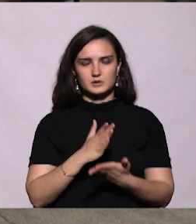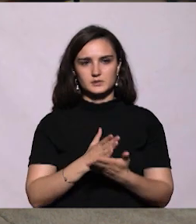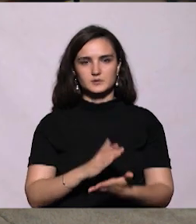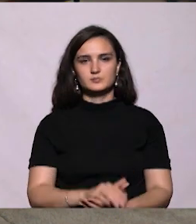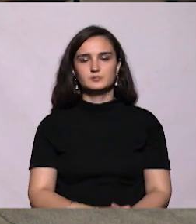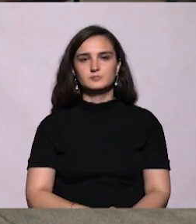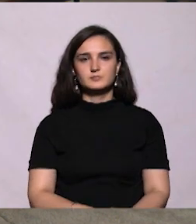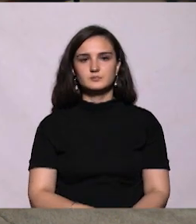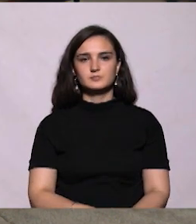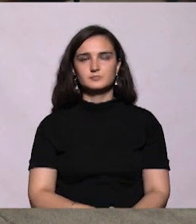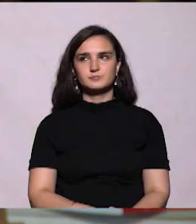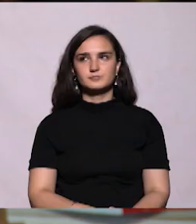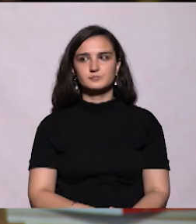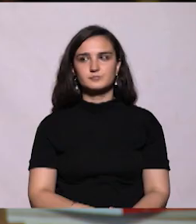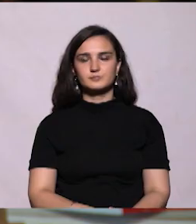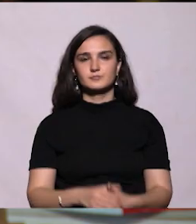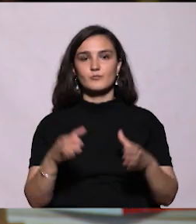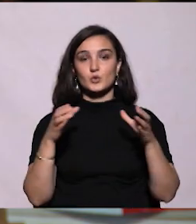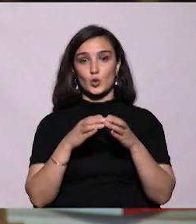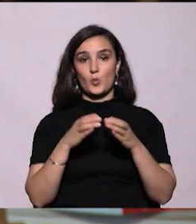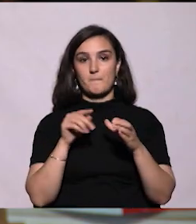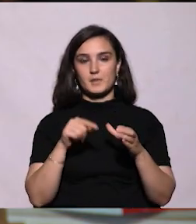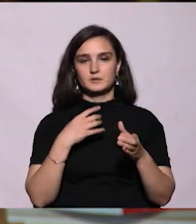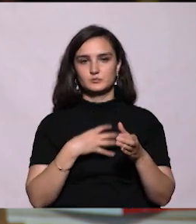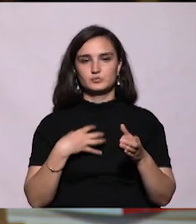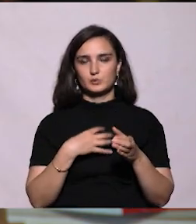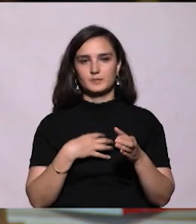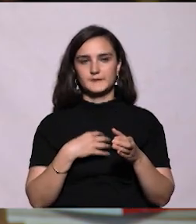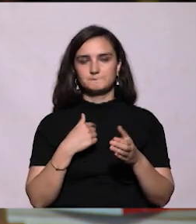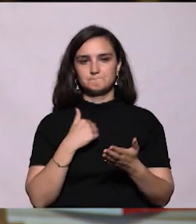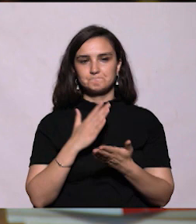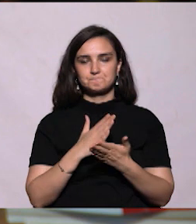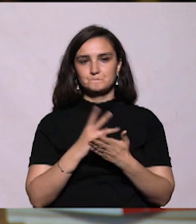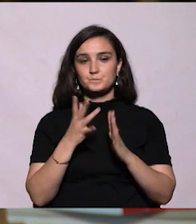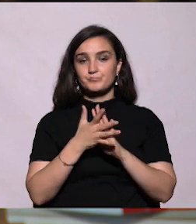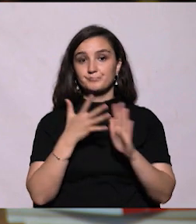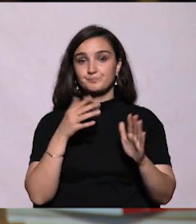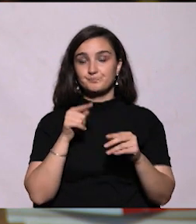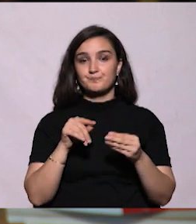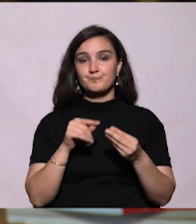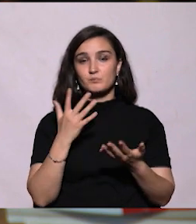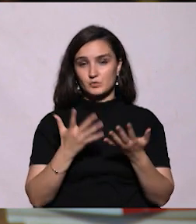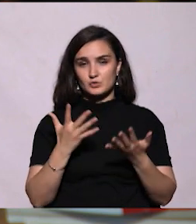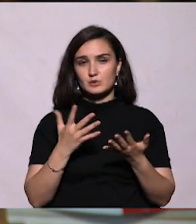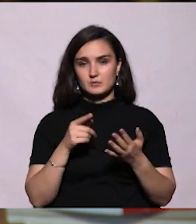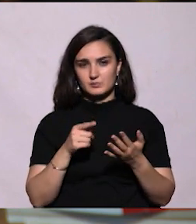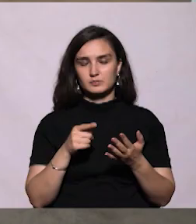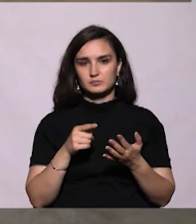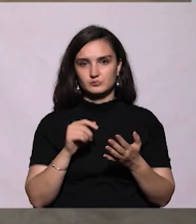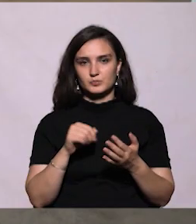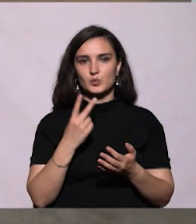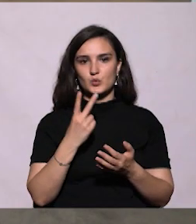Well, Miss Sophie, the key is companies. So we have to guess it's probably more than